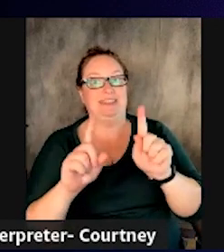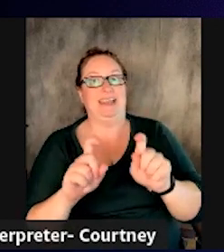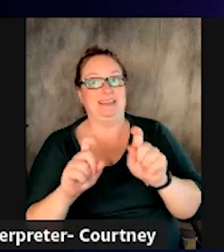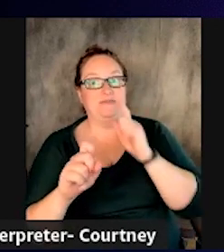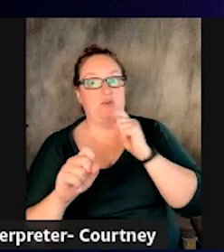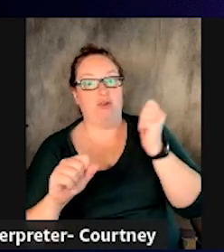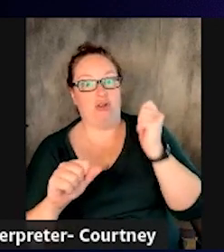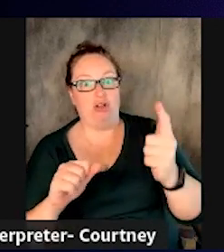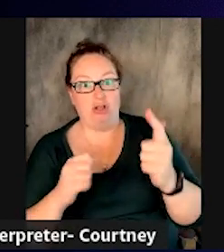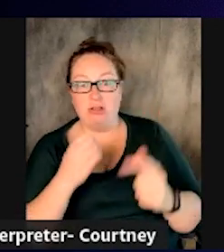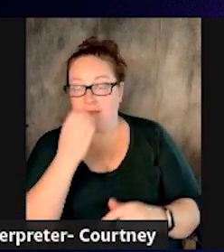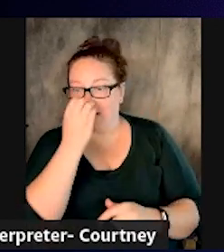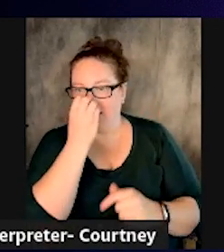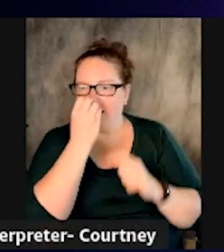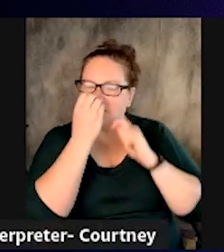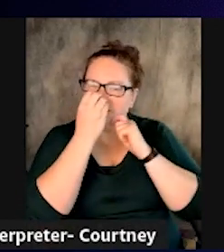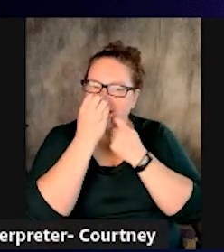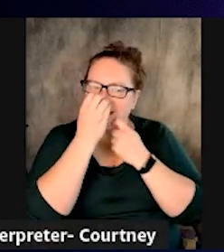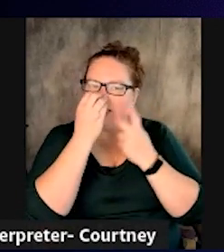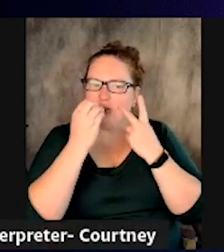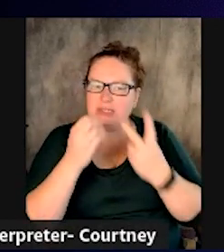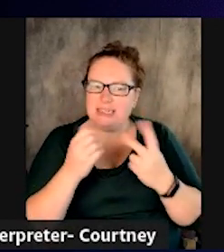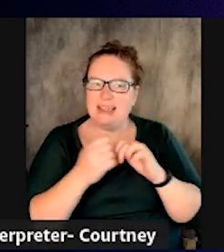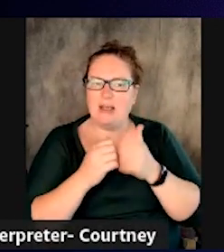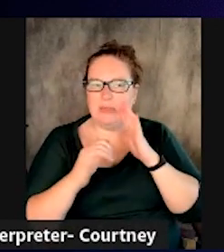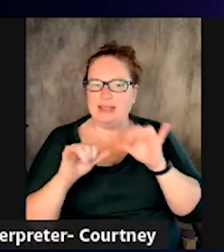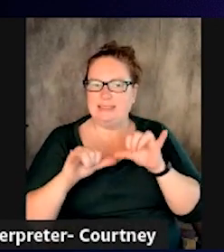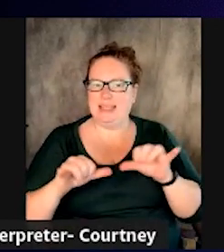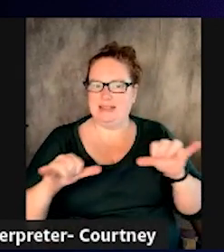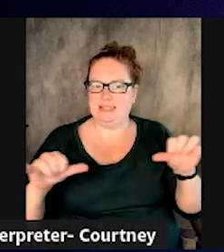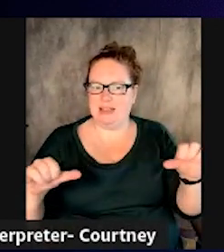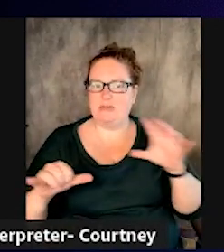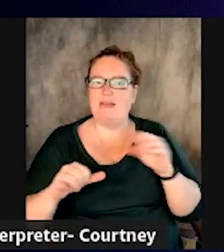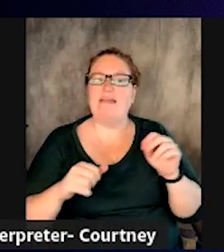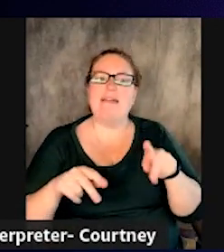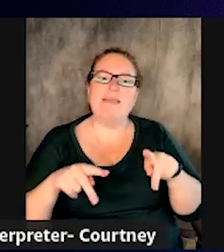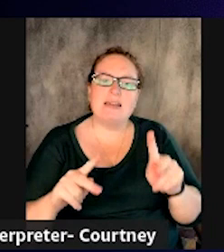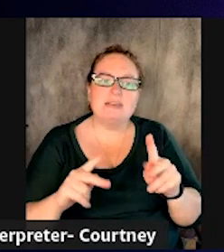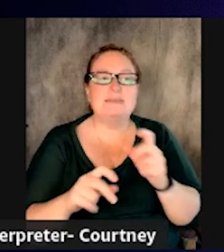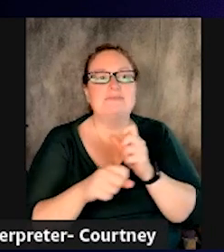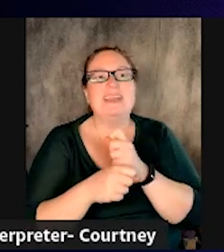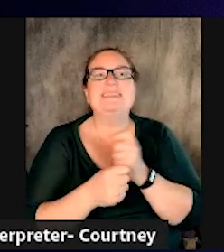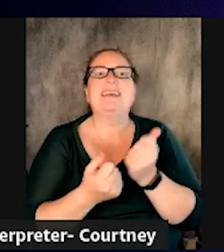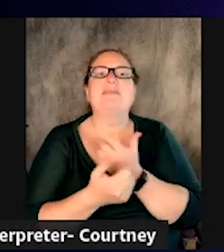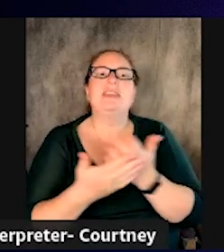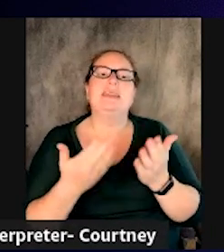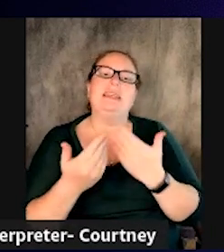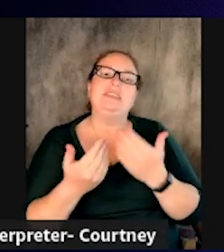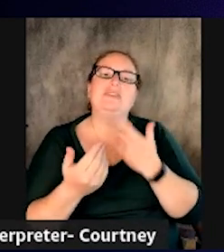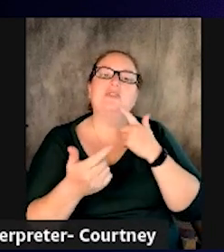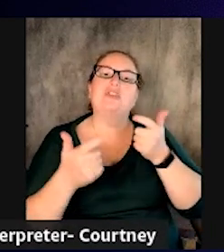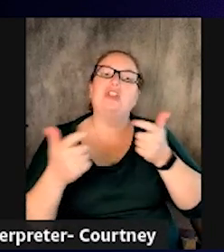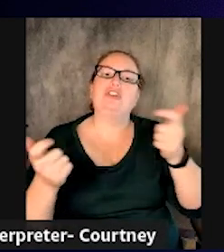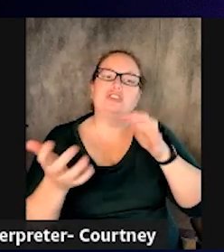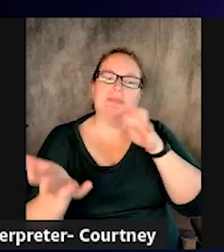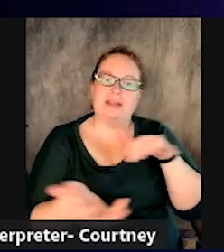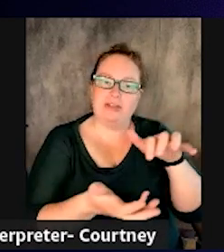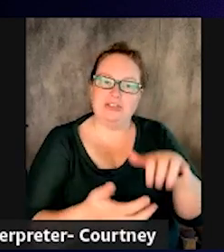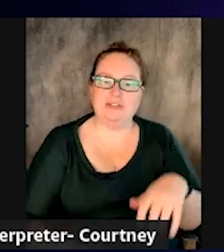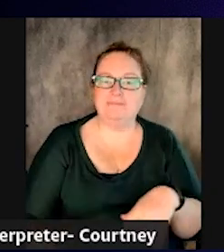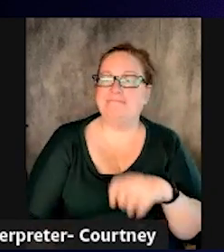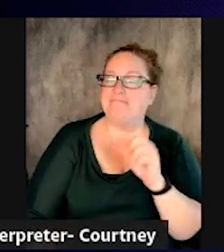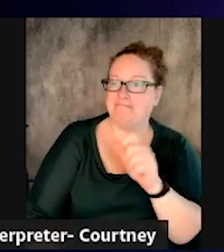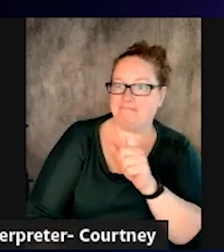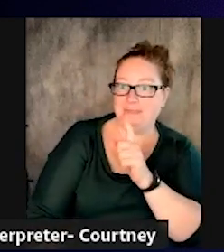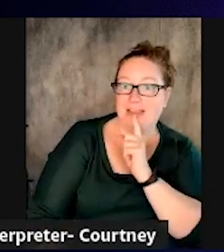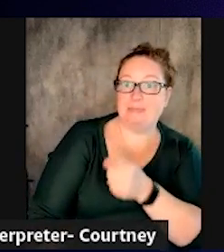see how it scales out and makes things easier for large migrations. Yeah, absolutely. I